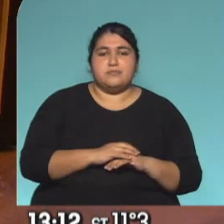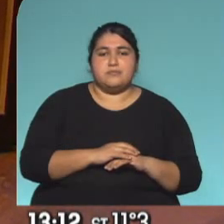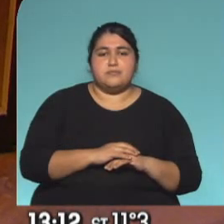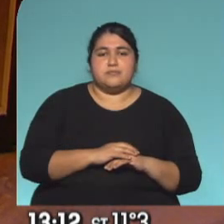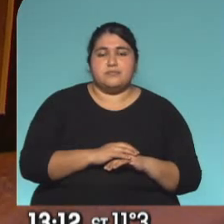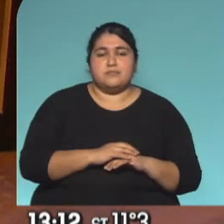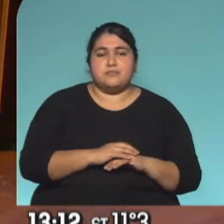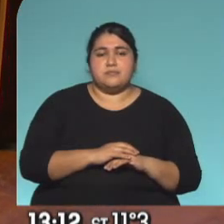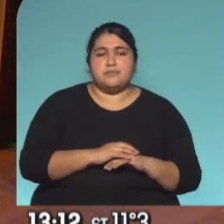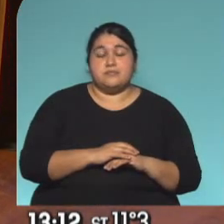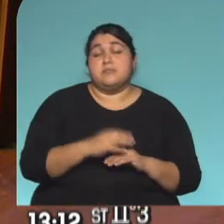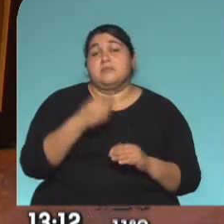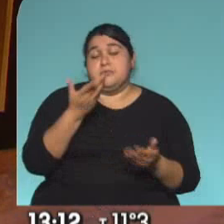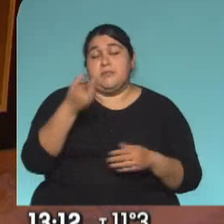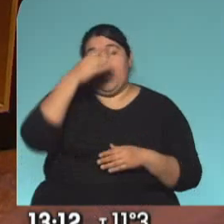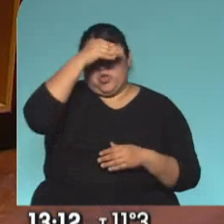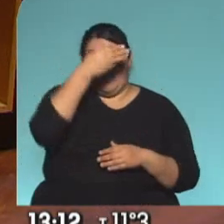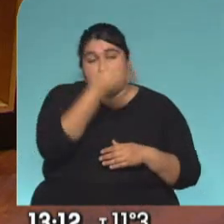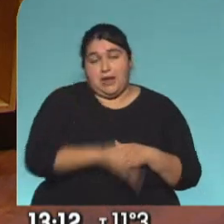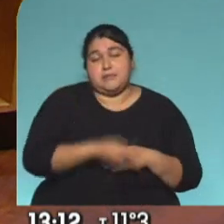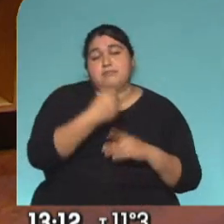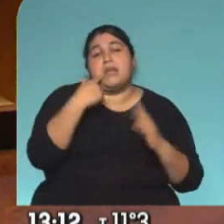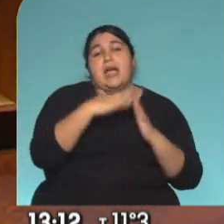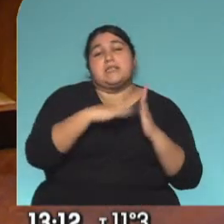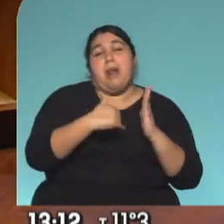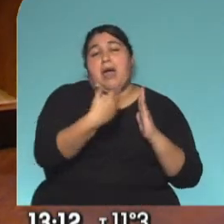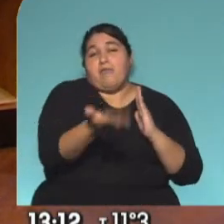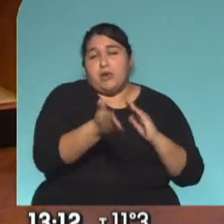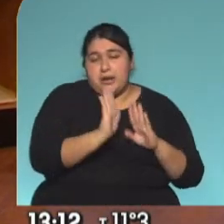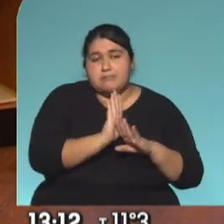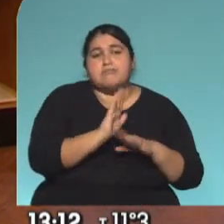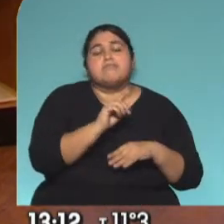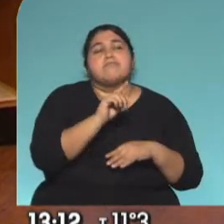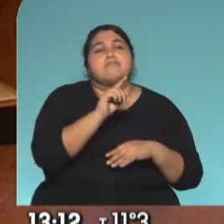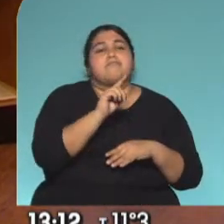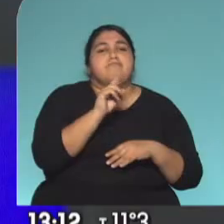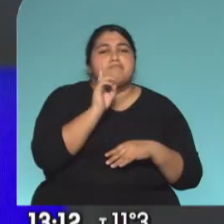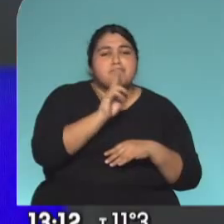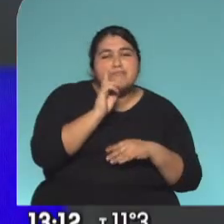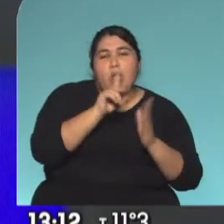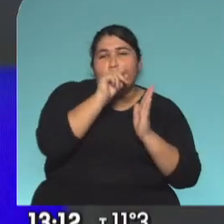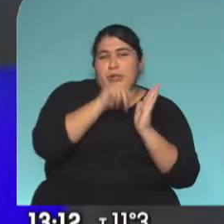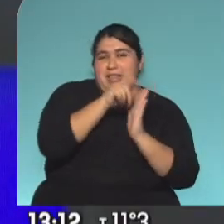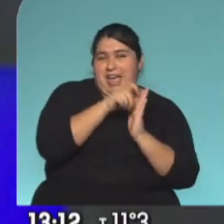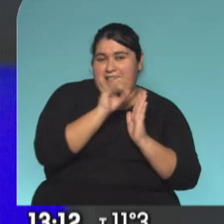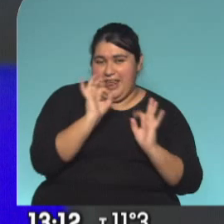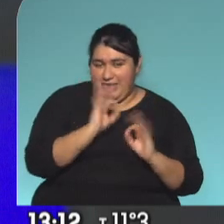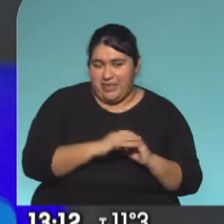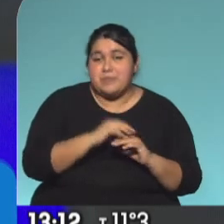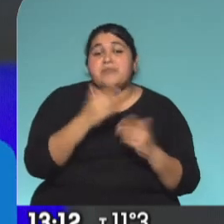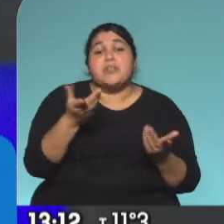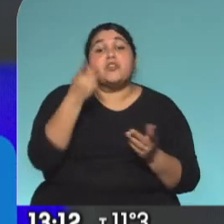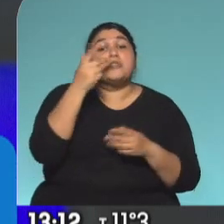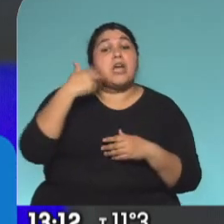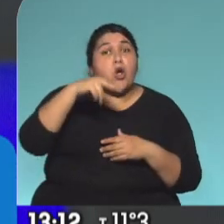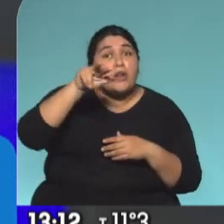Bueno, y claramente Donald Trump fuera de la Casa Blanca, la principal novedad es que no tuitea. Pero esto ocurrió a partir de que se subió el